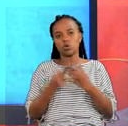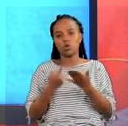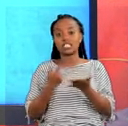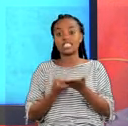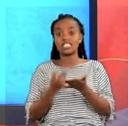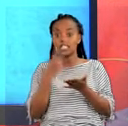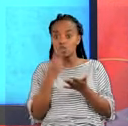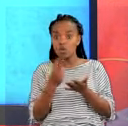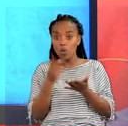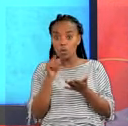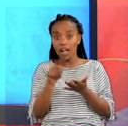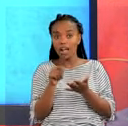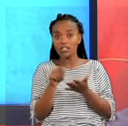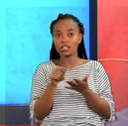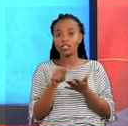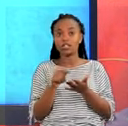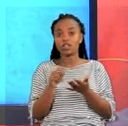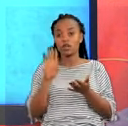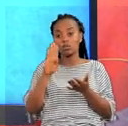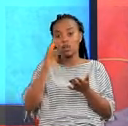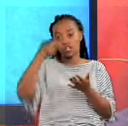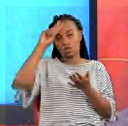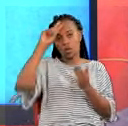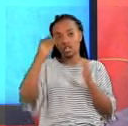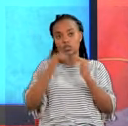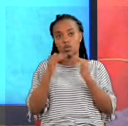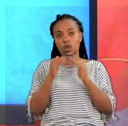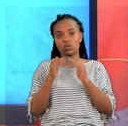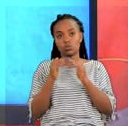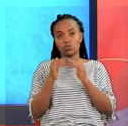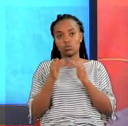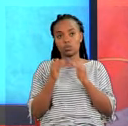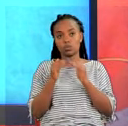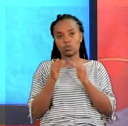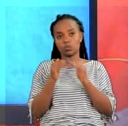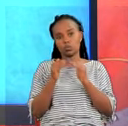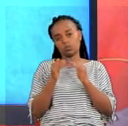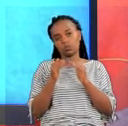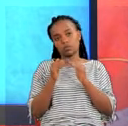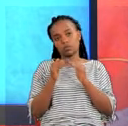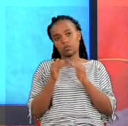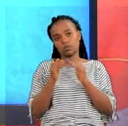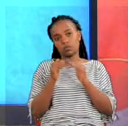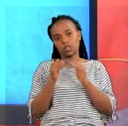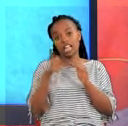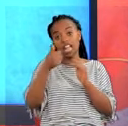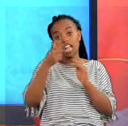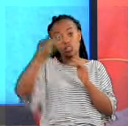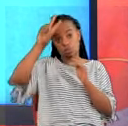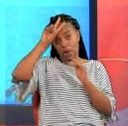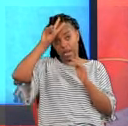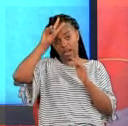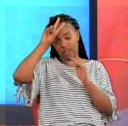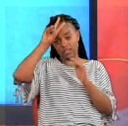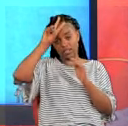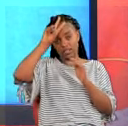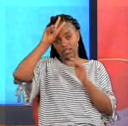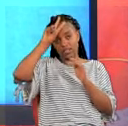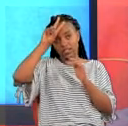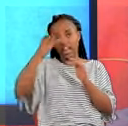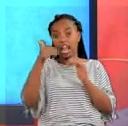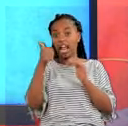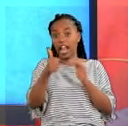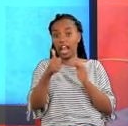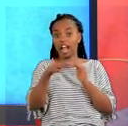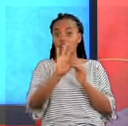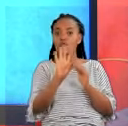this implies that b squared is equal to, or b squared is equal to a squared. A is